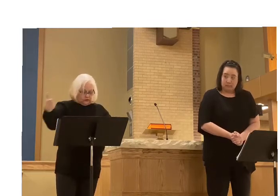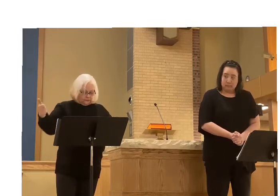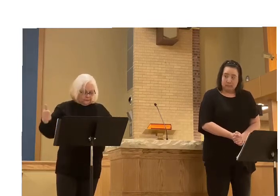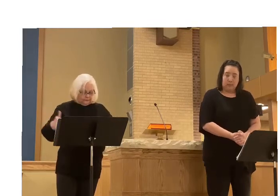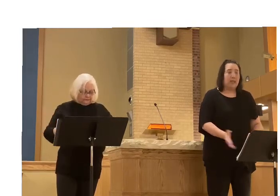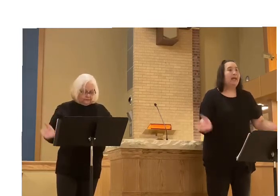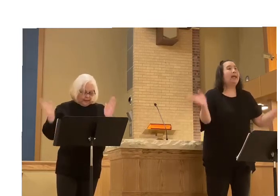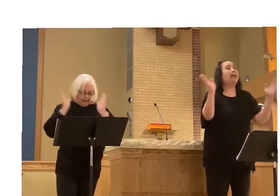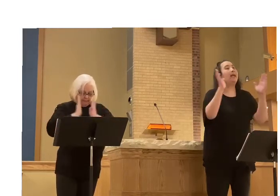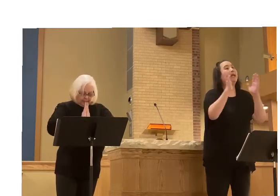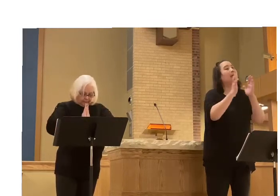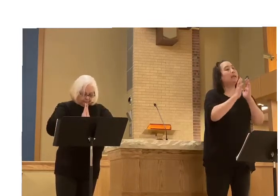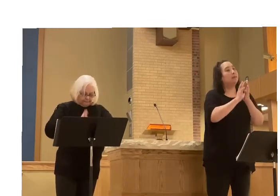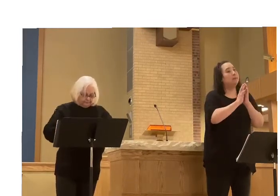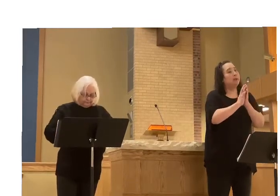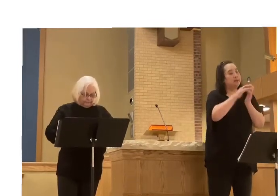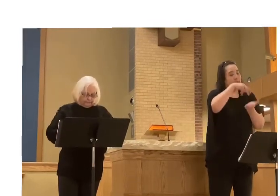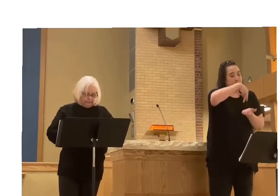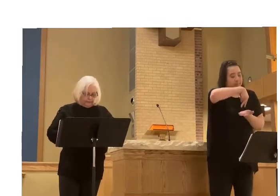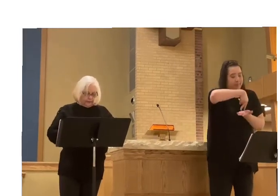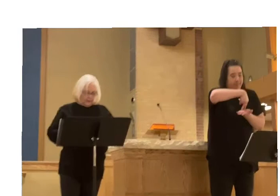Amen.